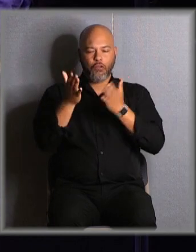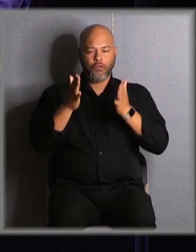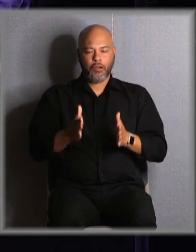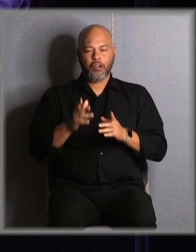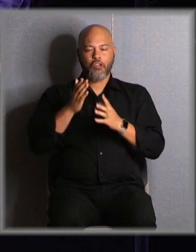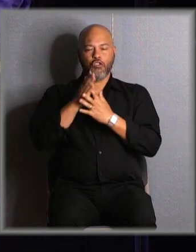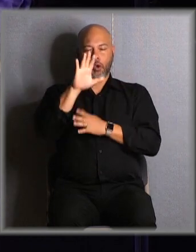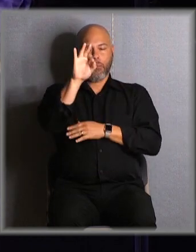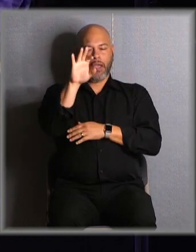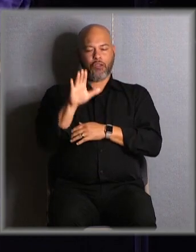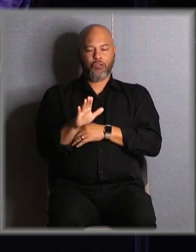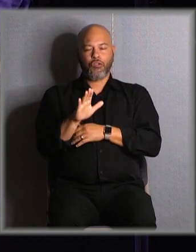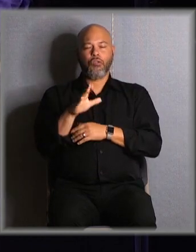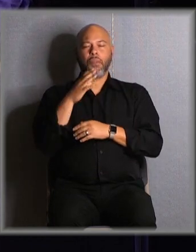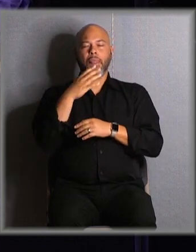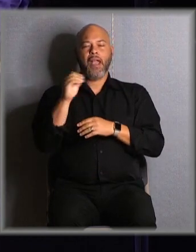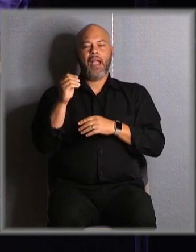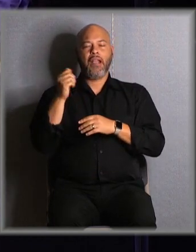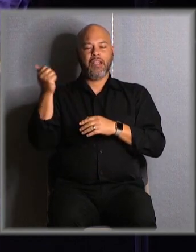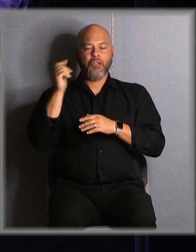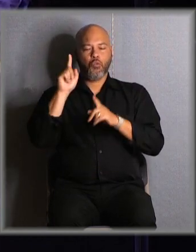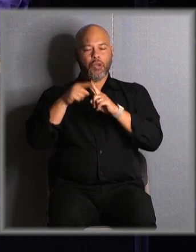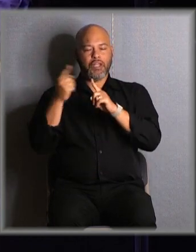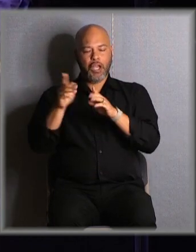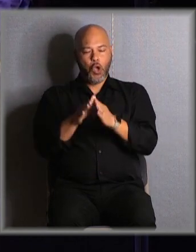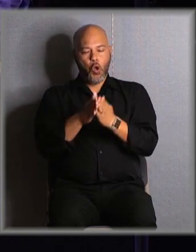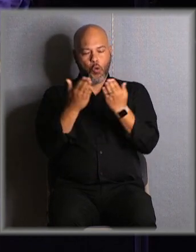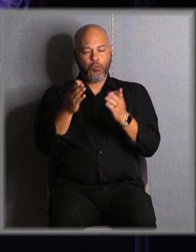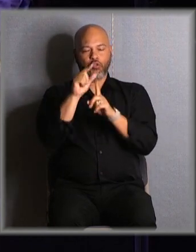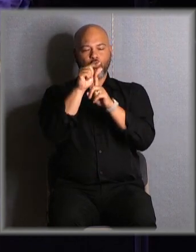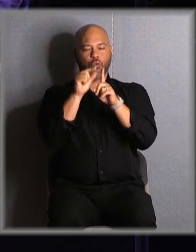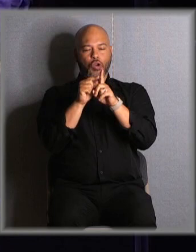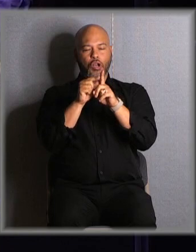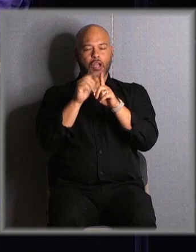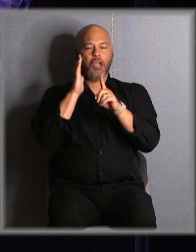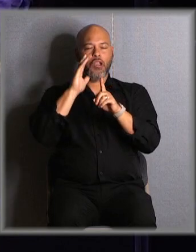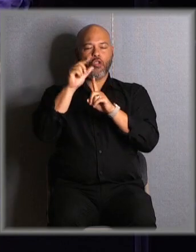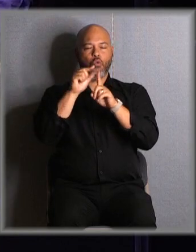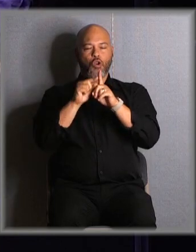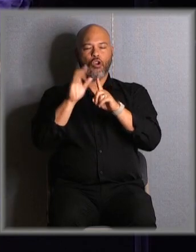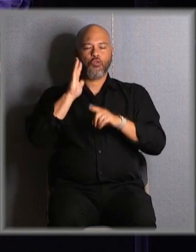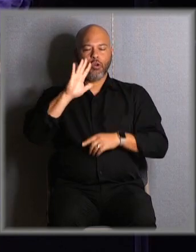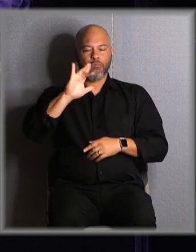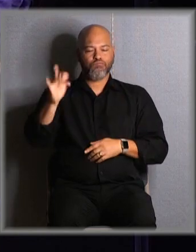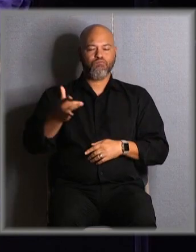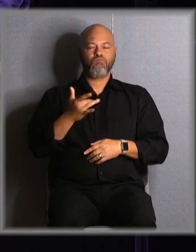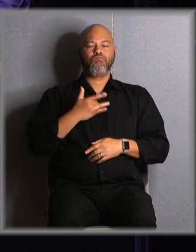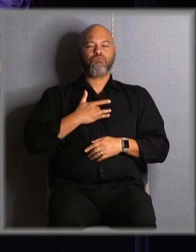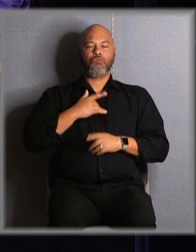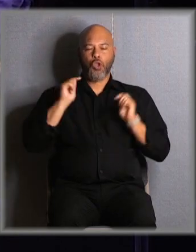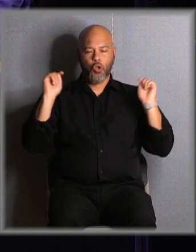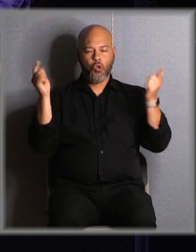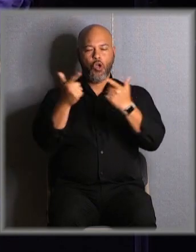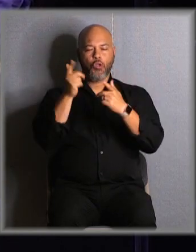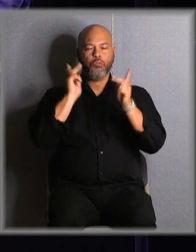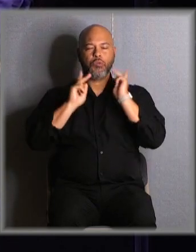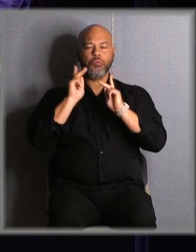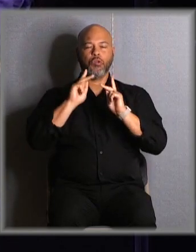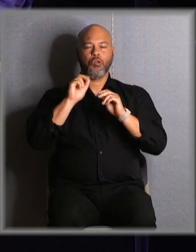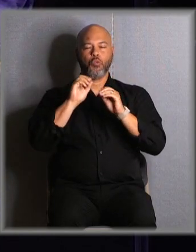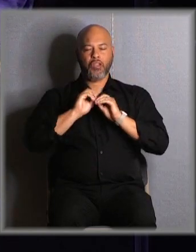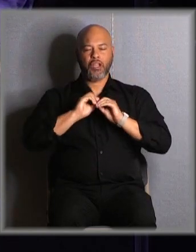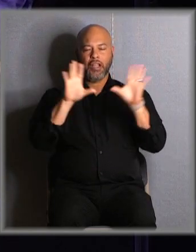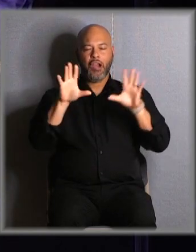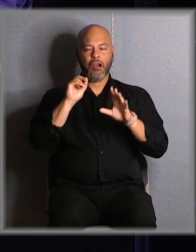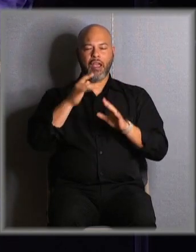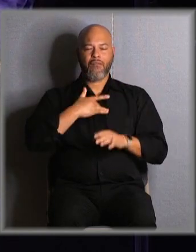preacher. And Lord, may he open the Word, and may the Word speak to our hearts with clarity and with conviction.